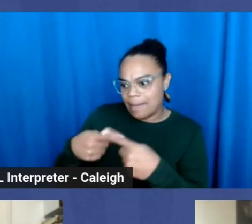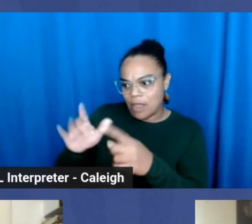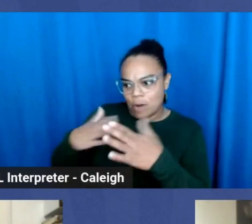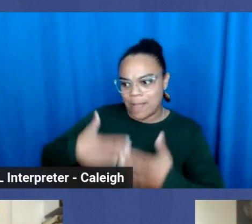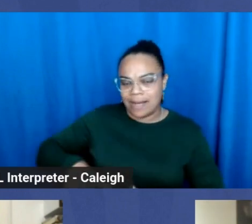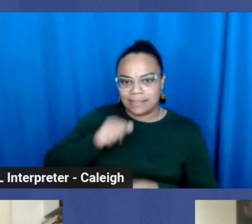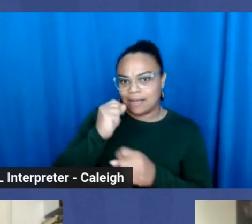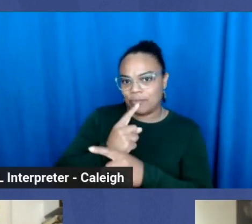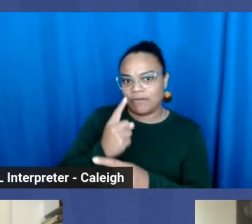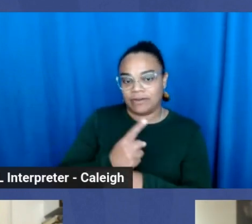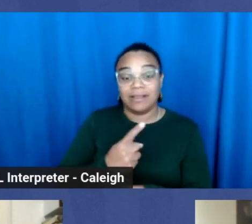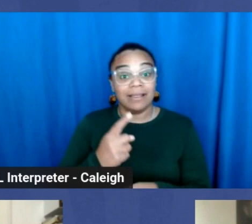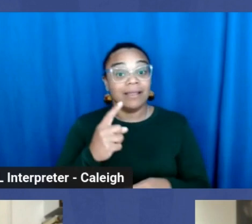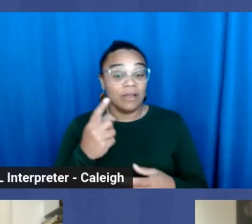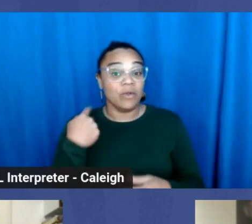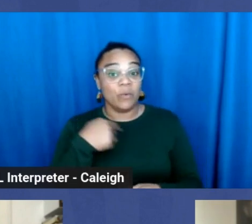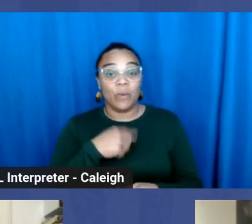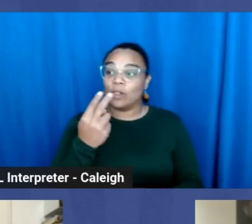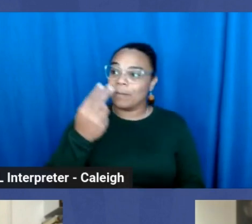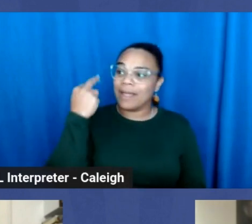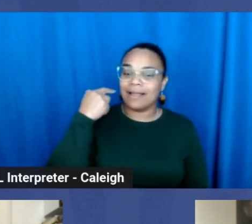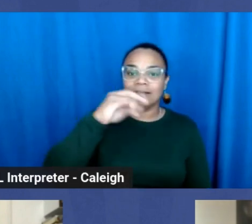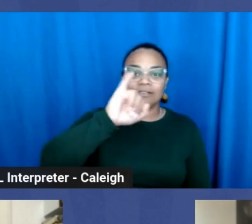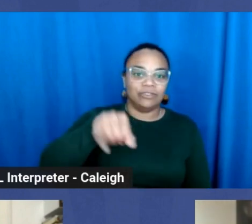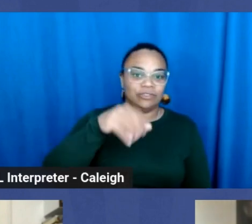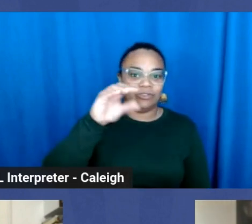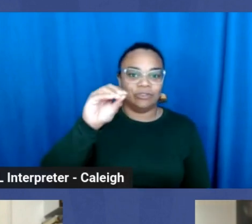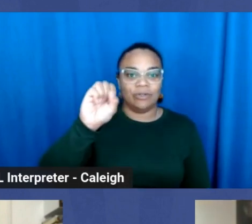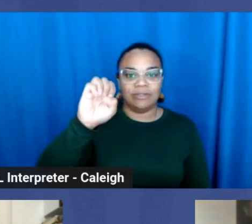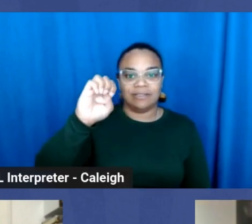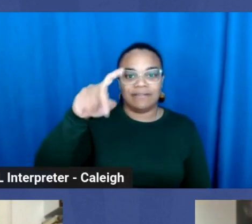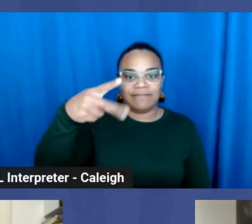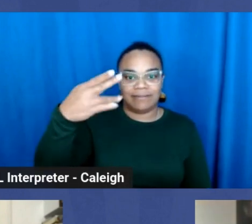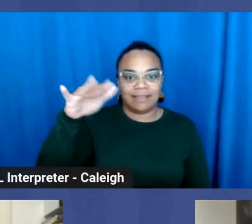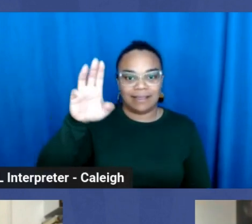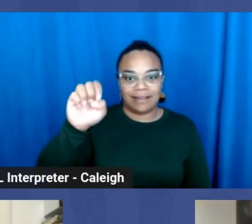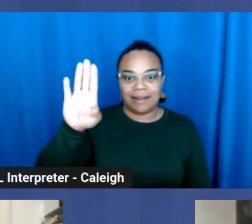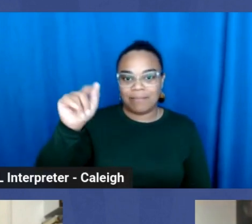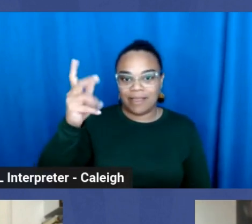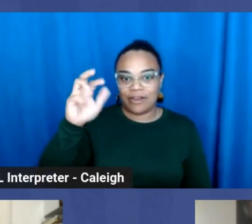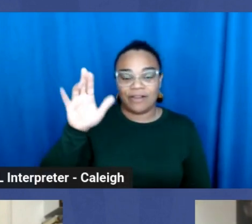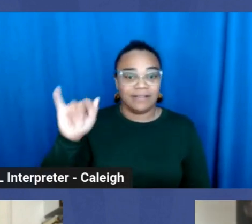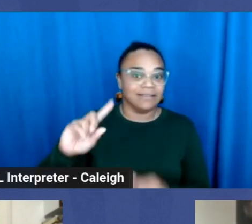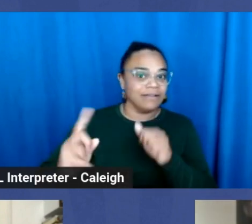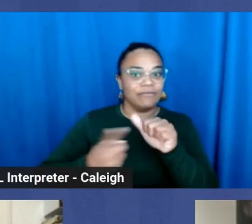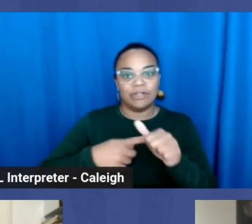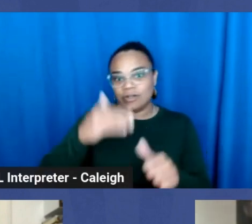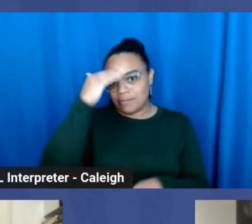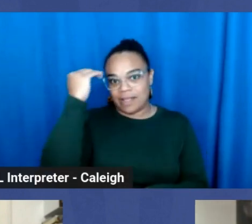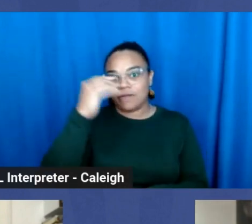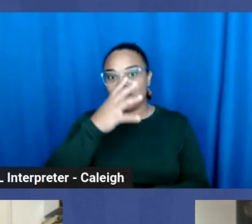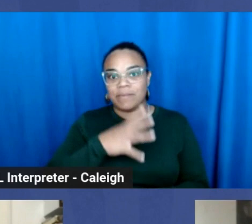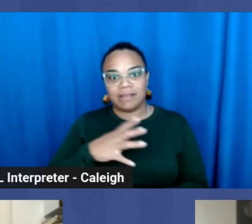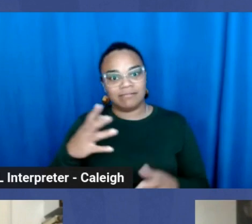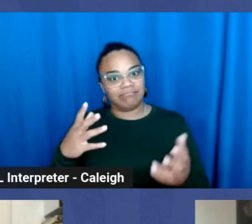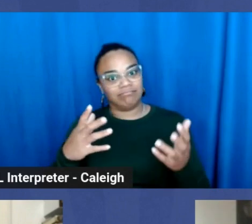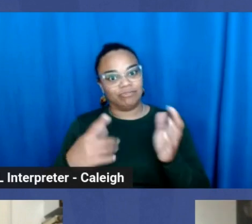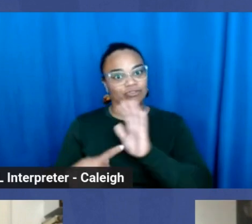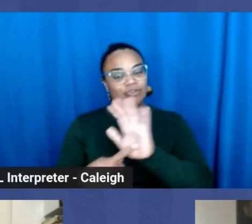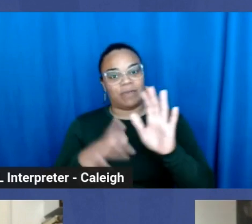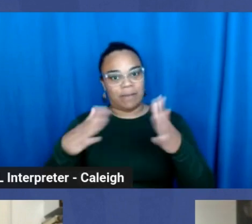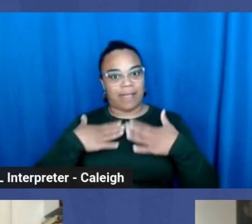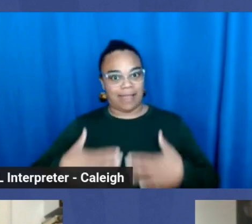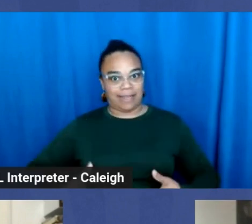as Josephine Baker, the original Black woman who was presenting their bodies. And